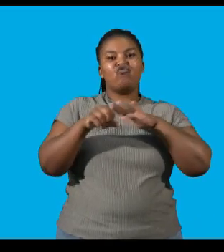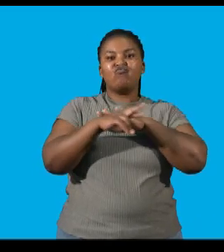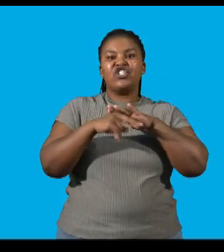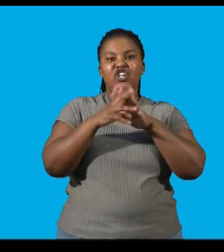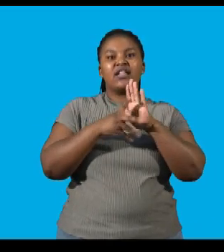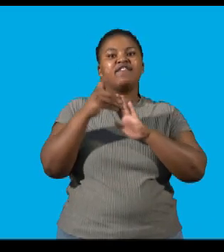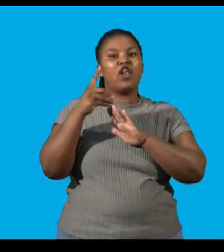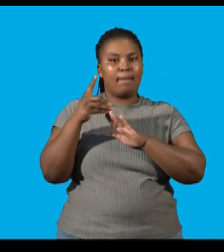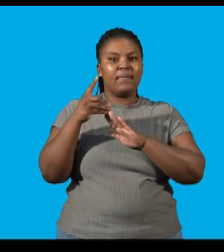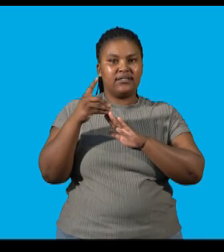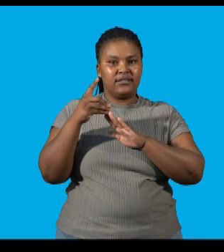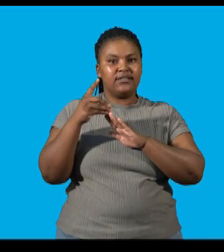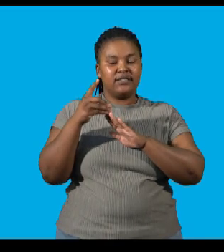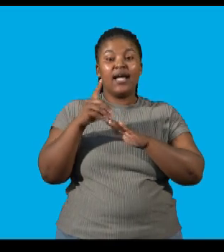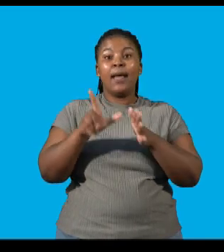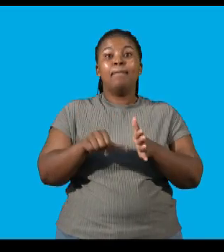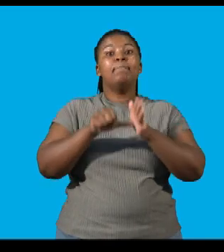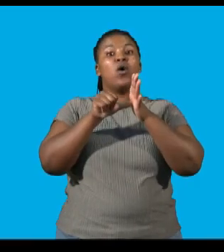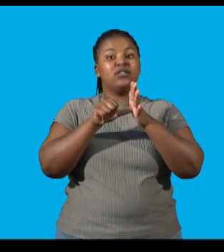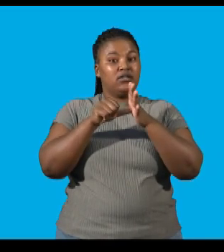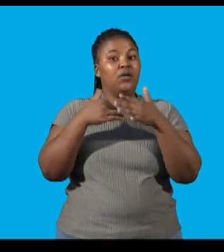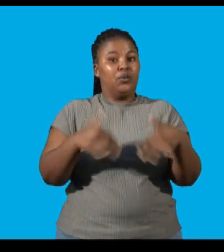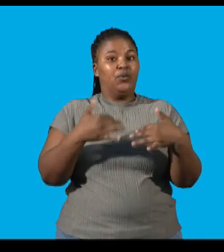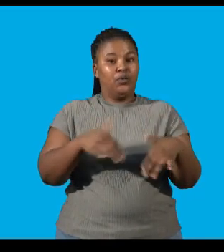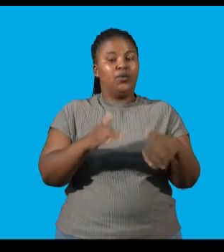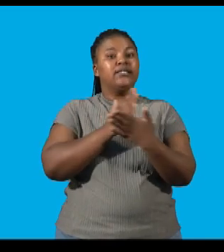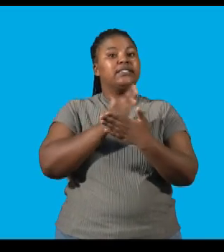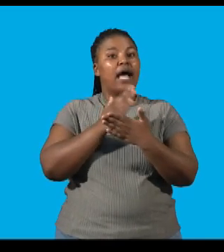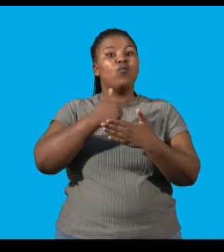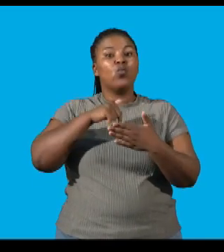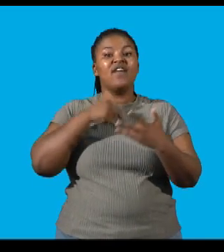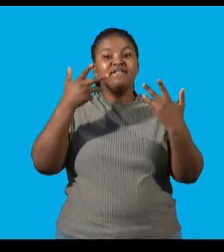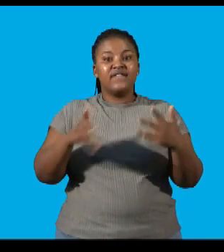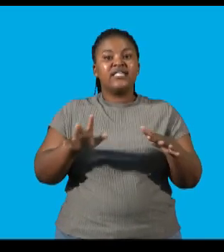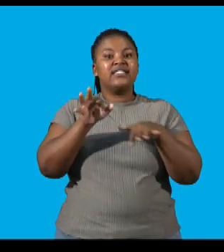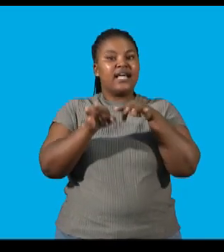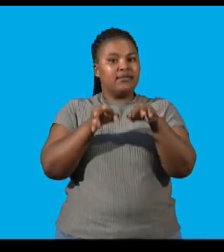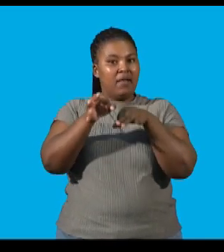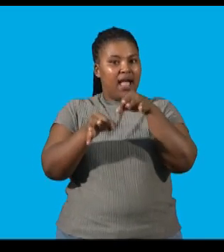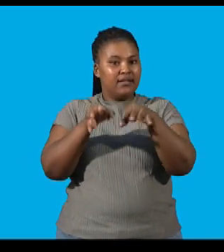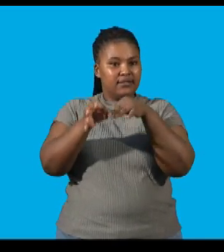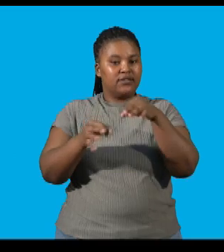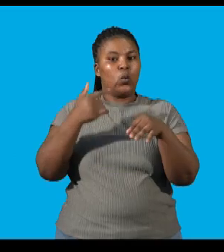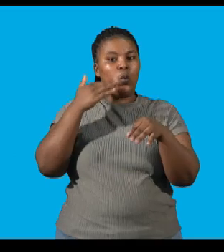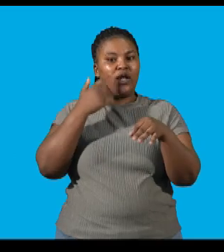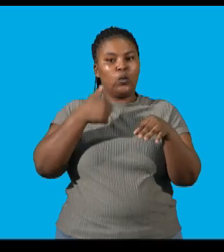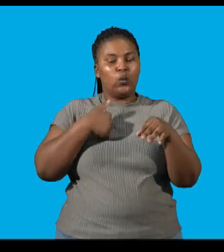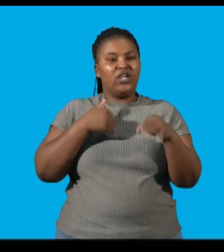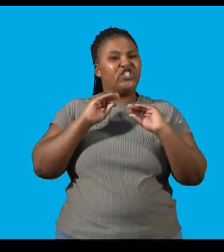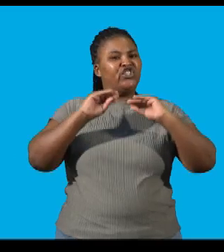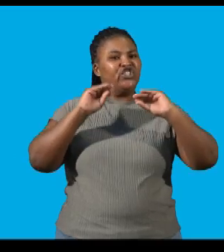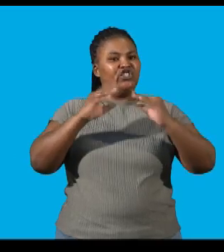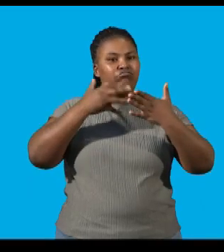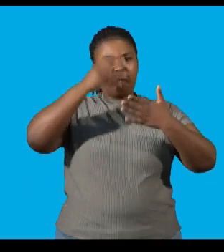on regional development. Very important, and some of them, we explained them as we were